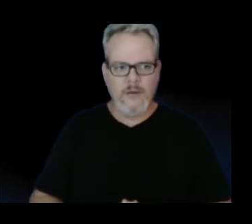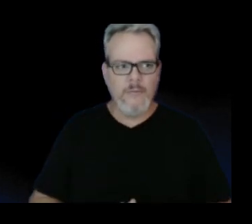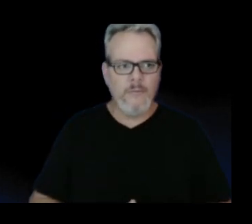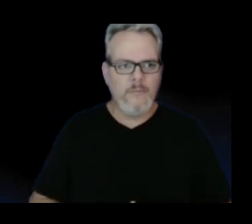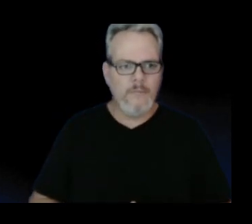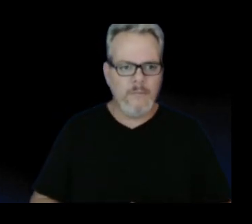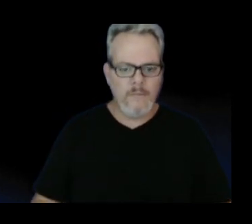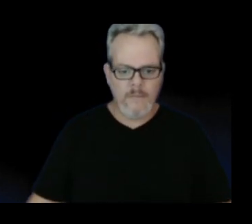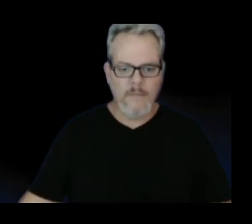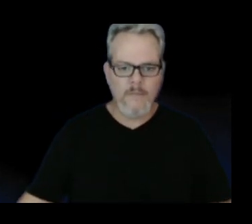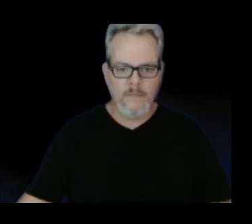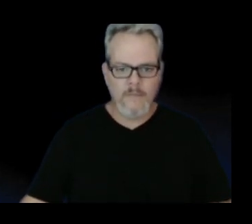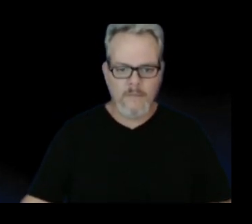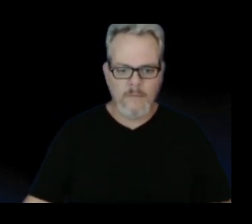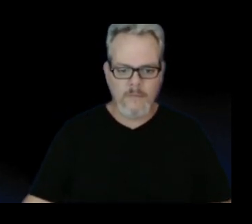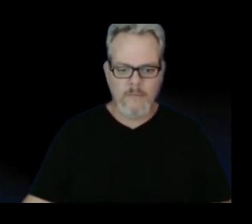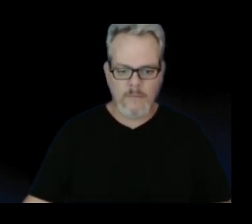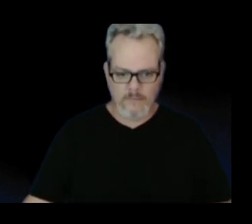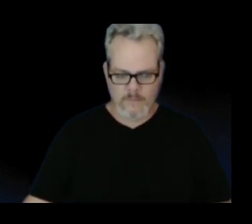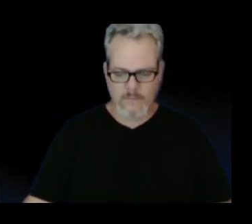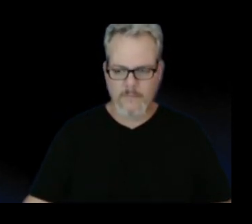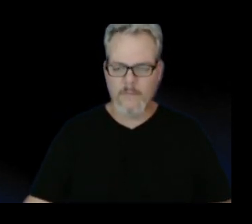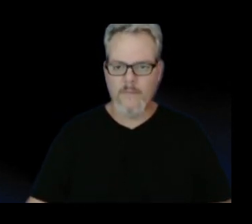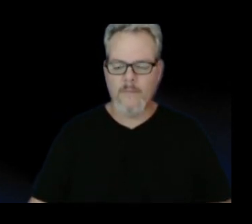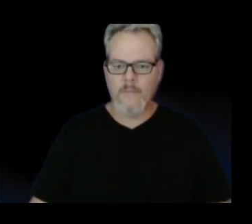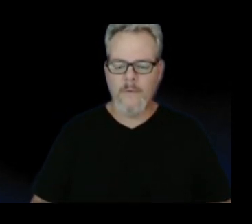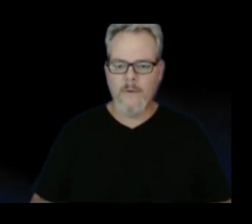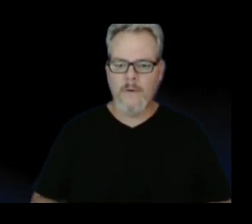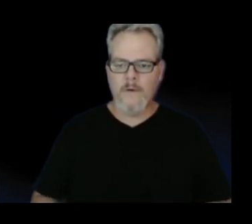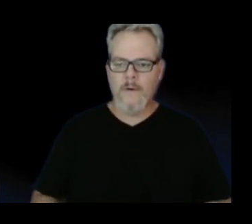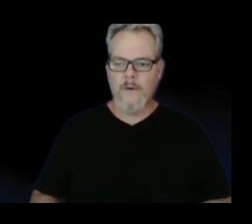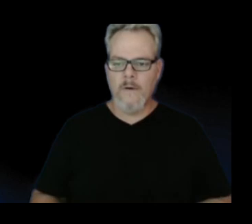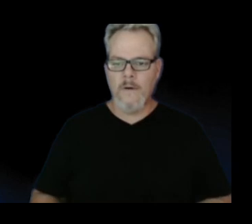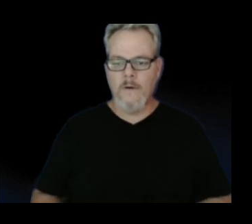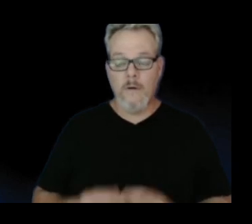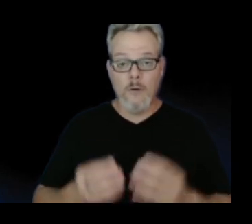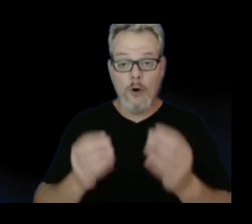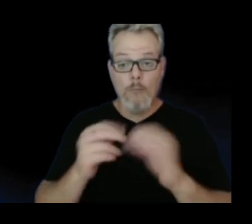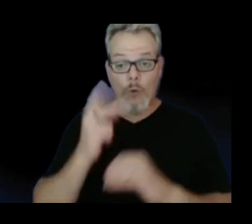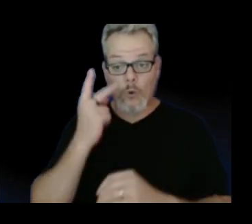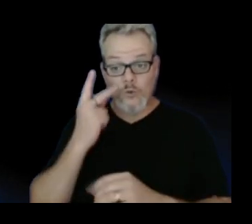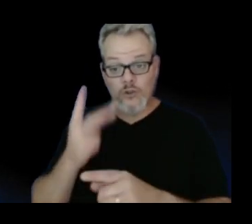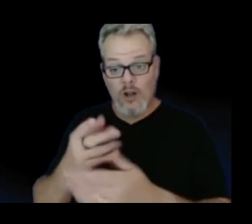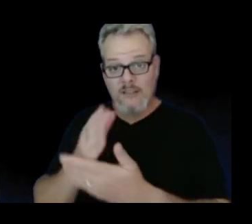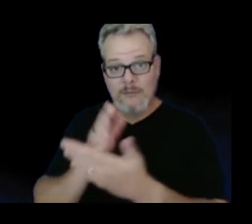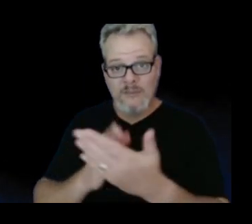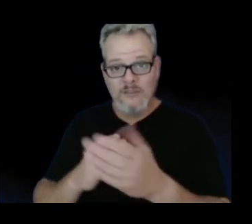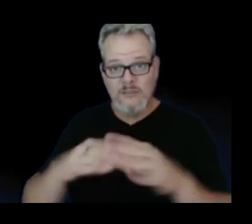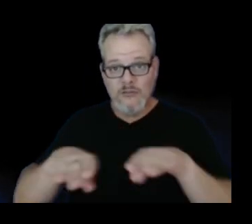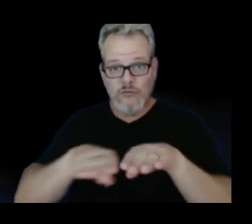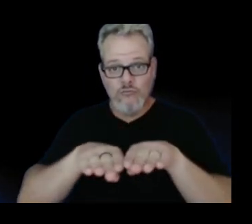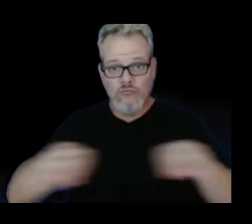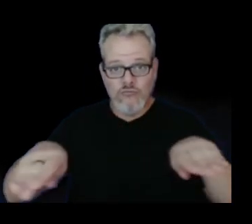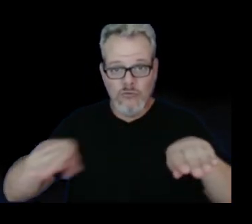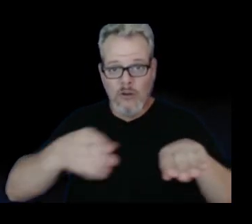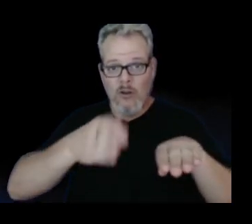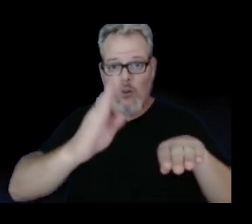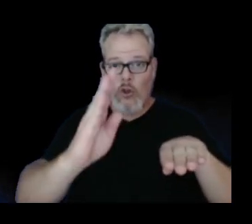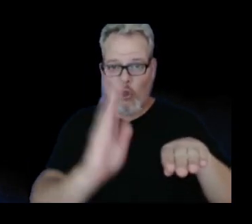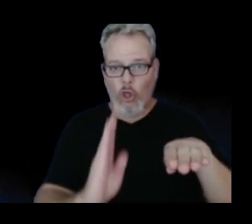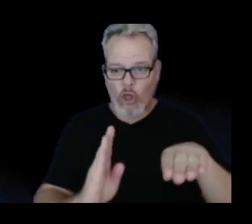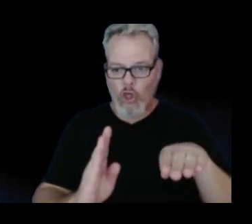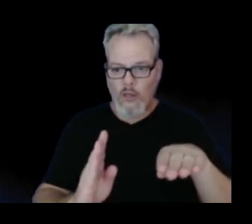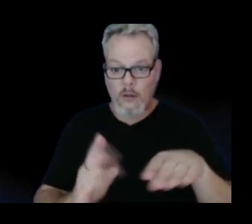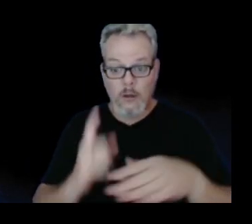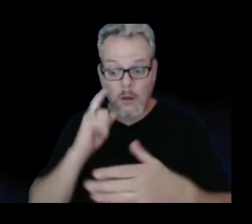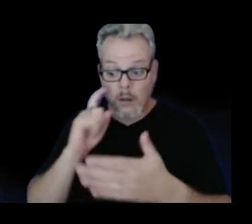And furthermore, there has been ground cracking detected downrift of this area, so it seems likely that magma was on